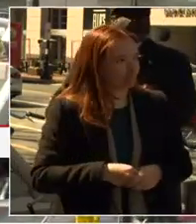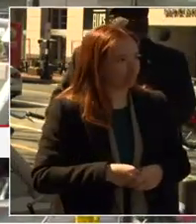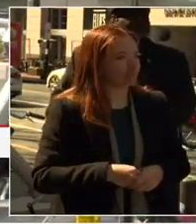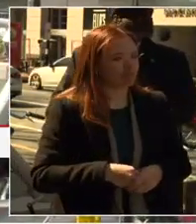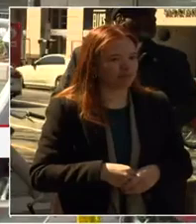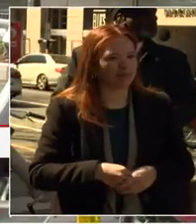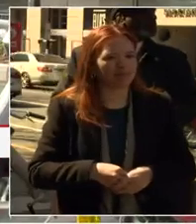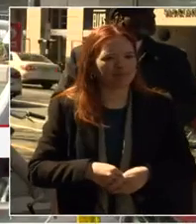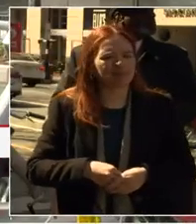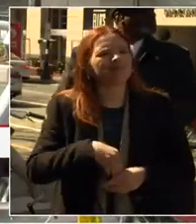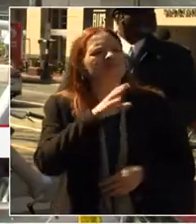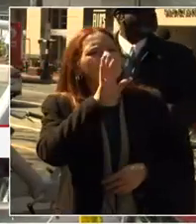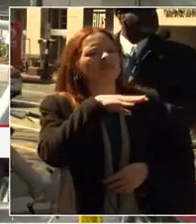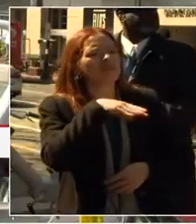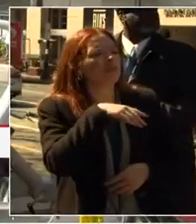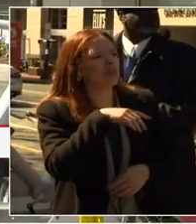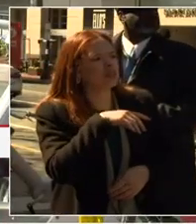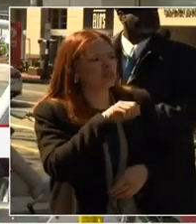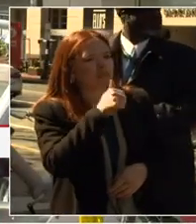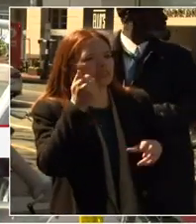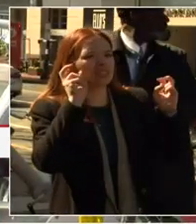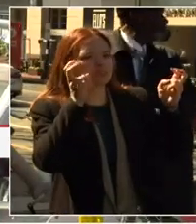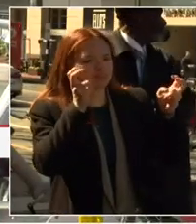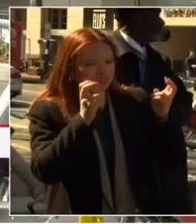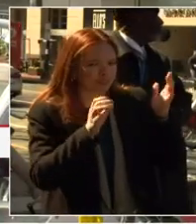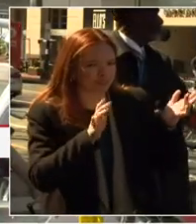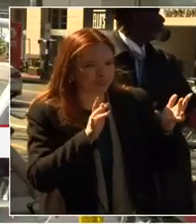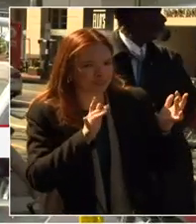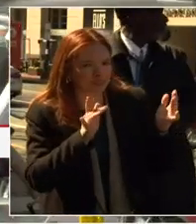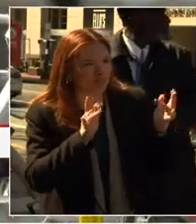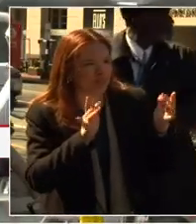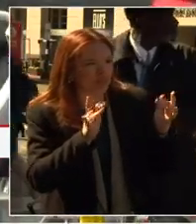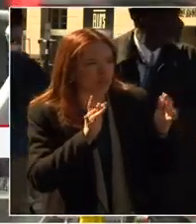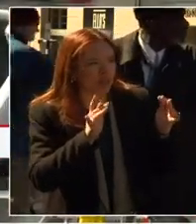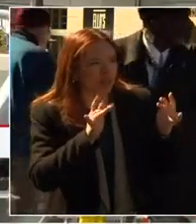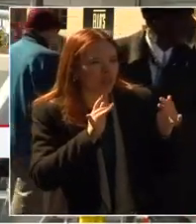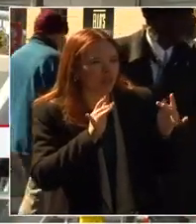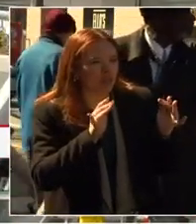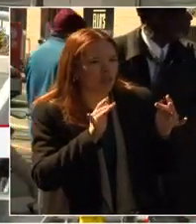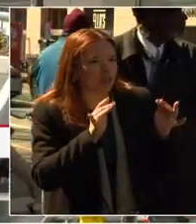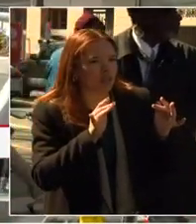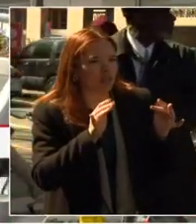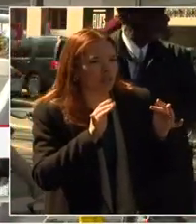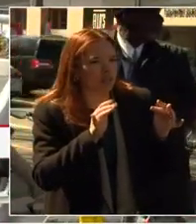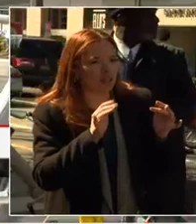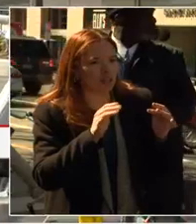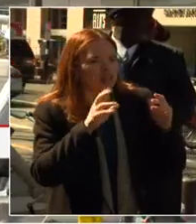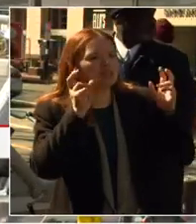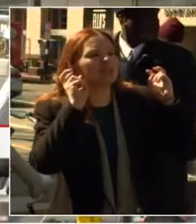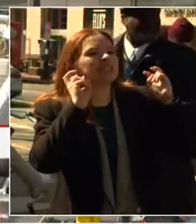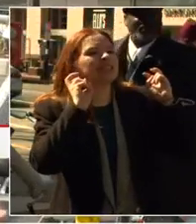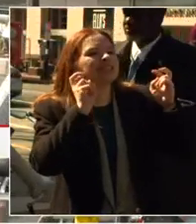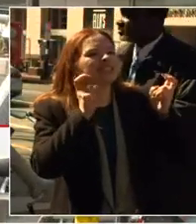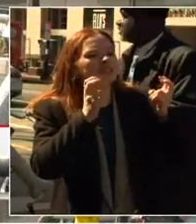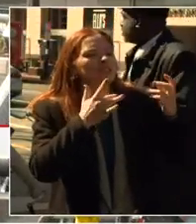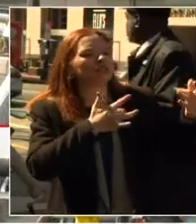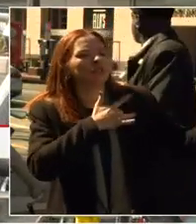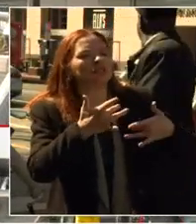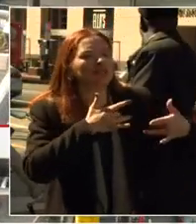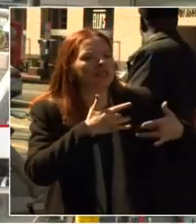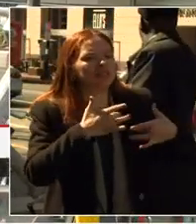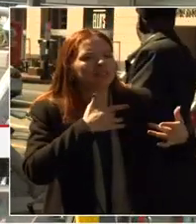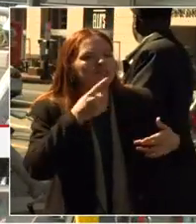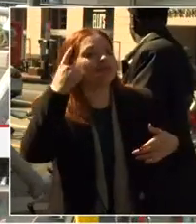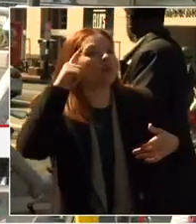On a different topic, yes. Can you tell me, I know we have Dr. Rodriguez here, about any concerns or preparations in the event of possible